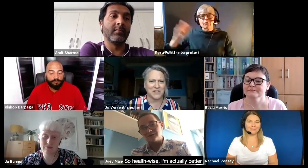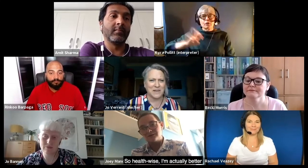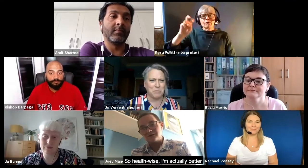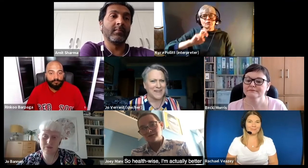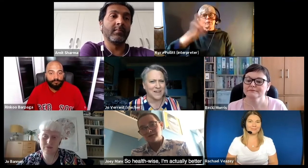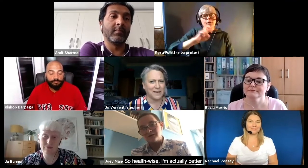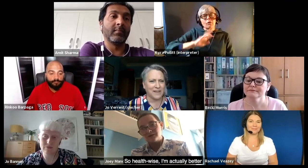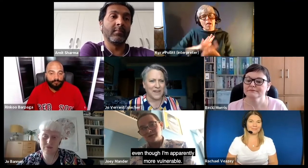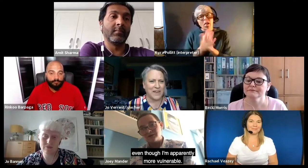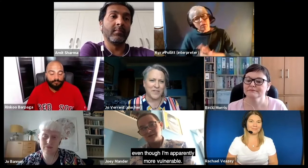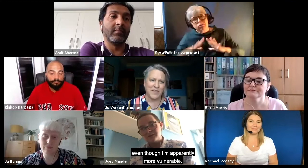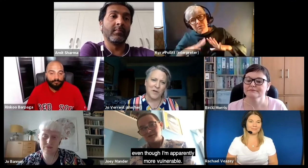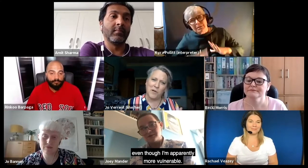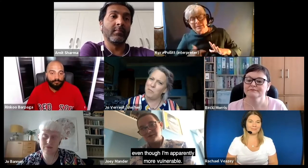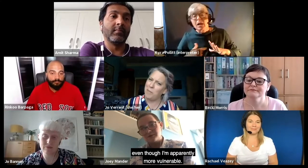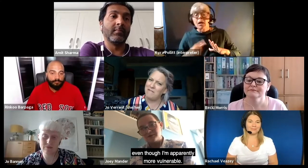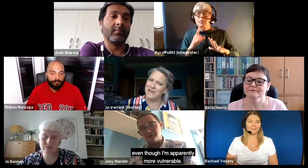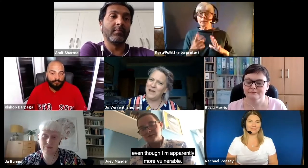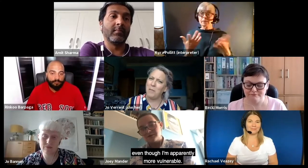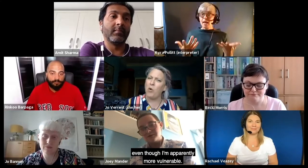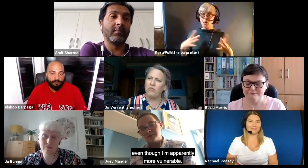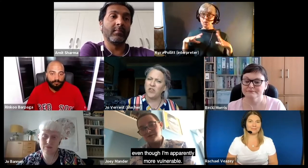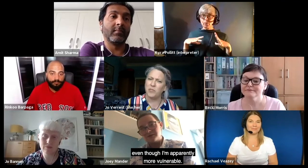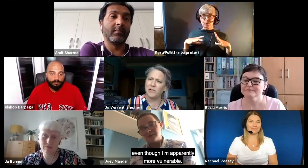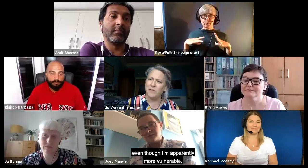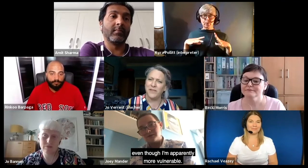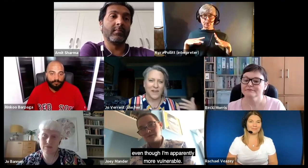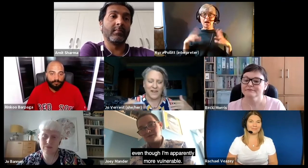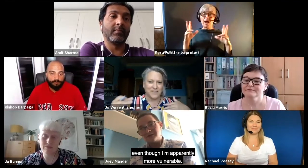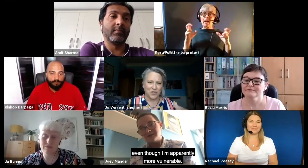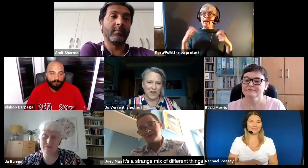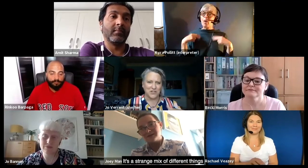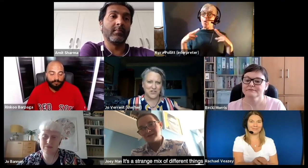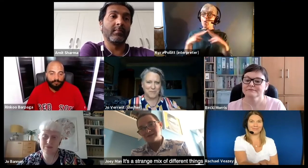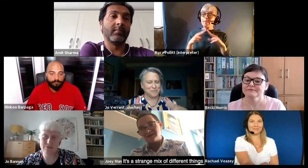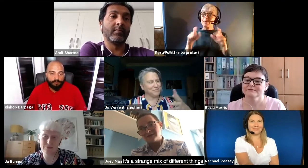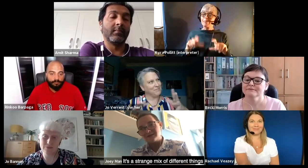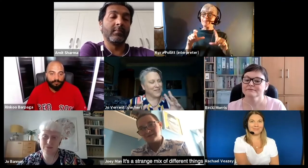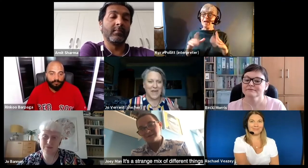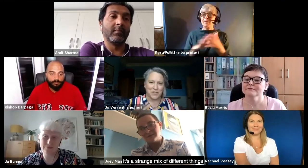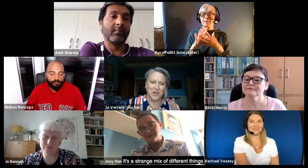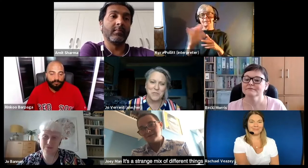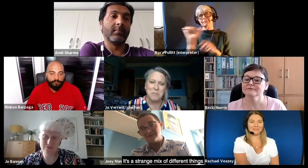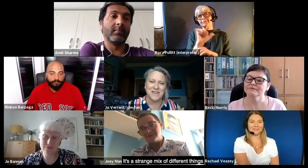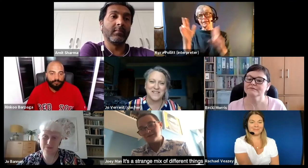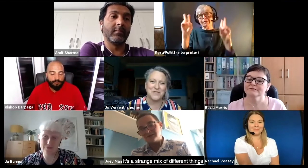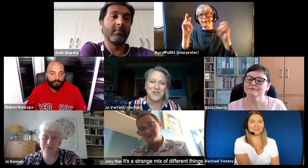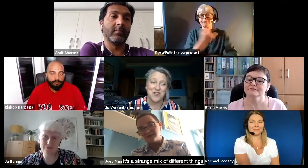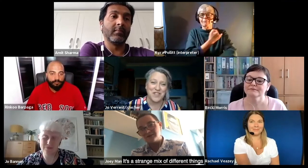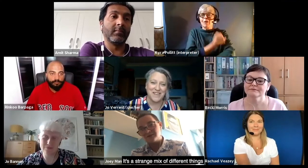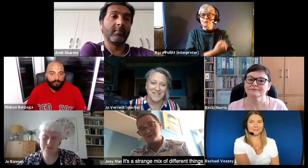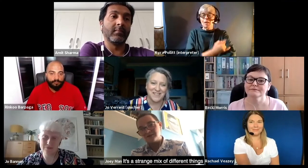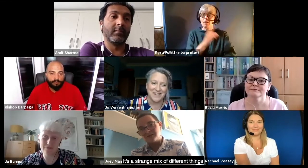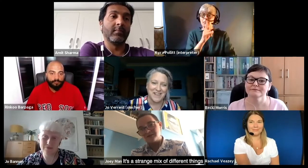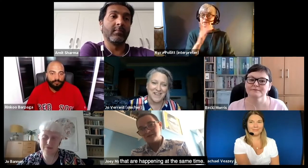I'm actually better, even though I'm apparently more vulnerable. It's a strange, strange mix of